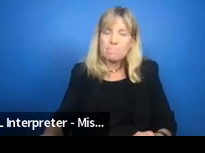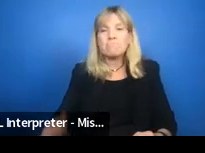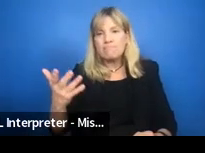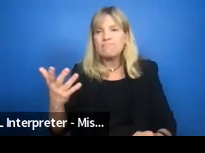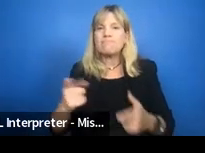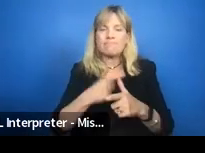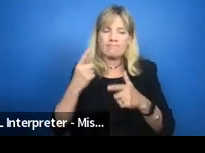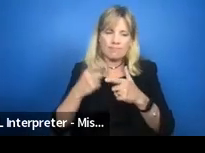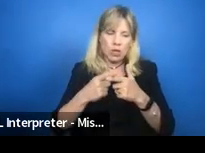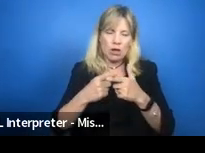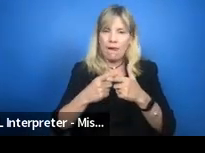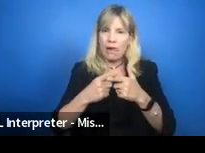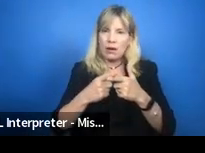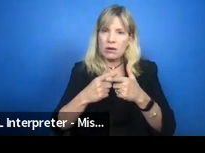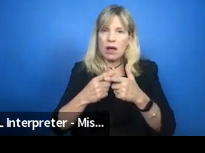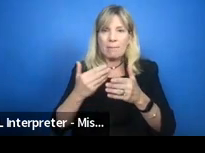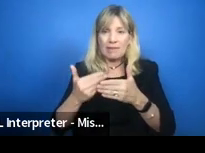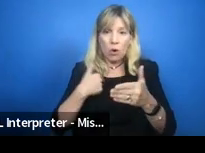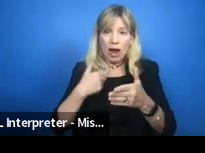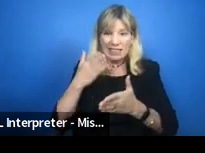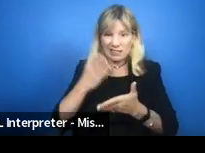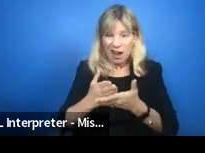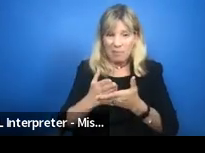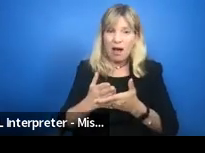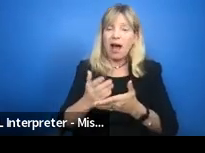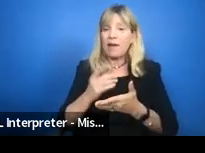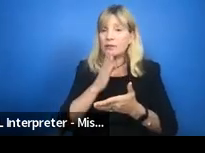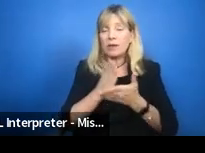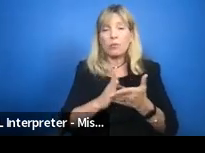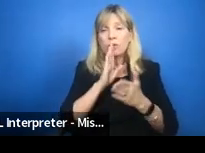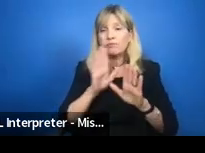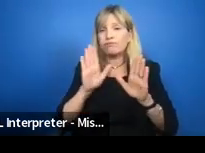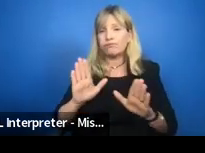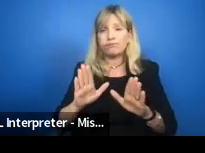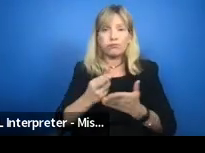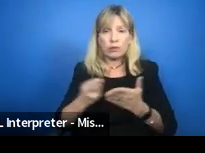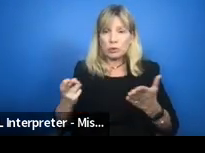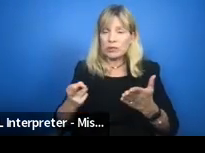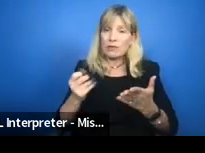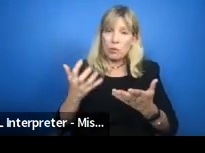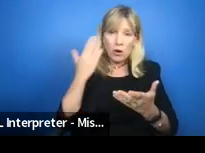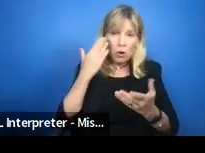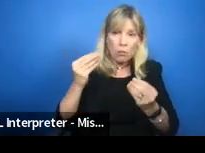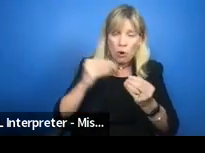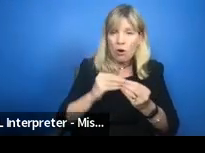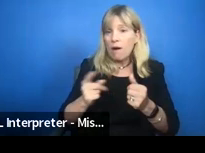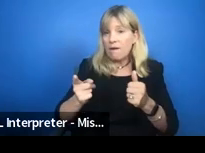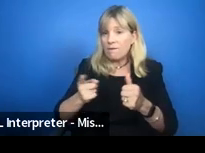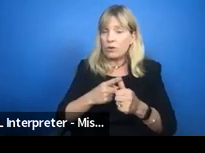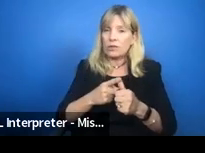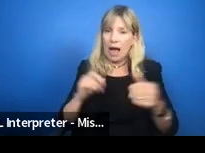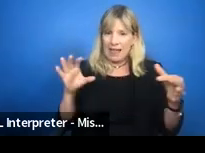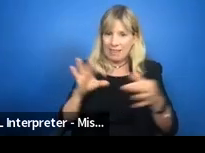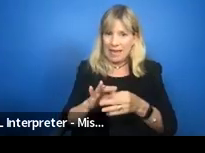And then before I wrap up, I've got some really amazing resources I wanted to share if you want to know more. First, I've